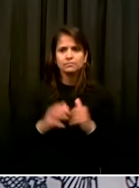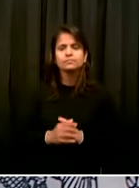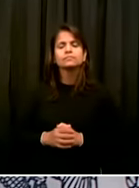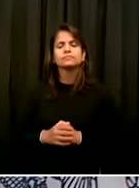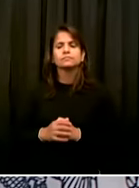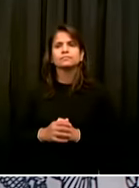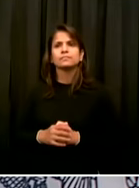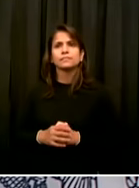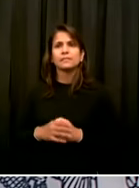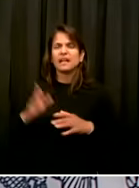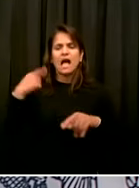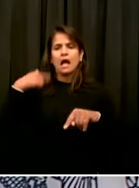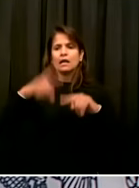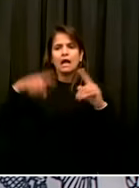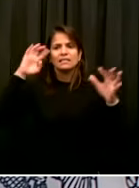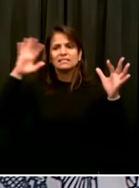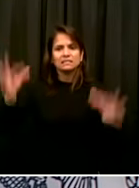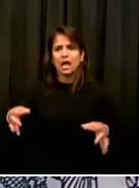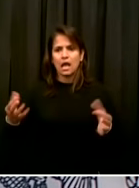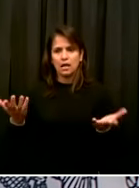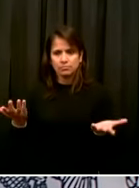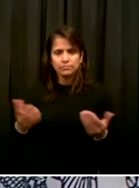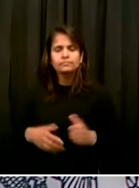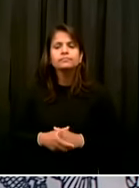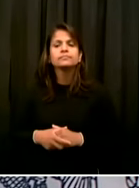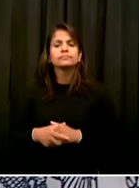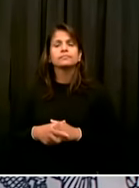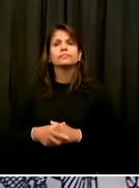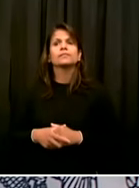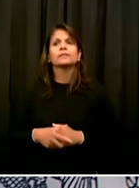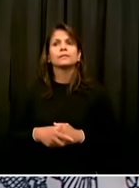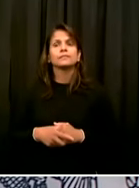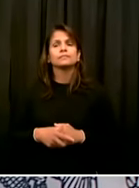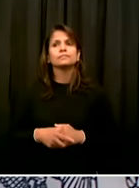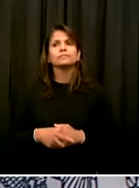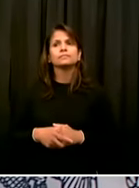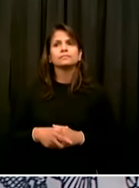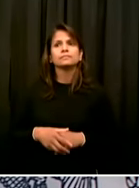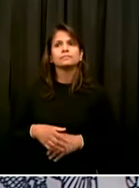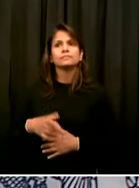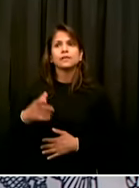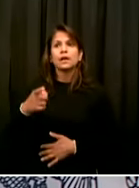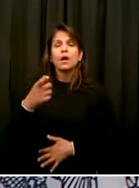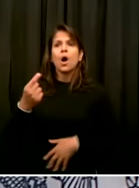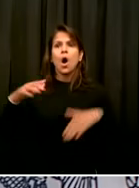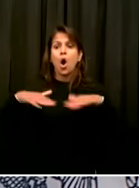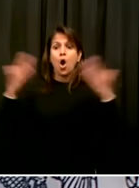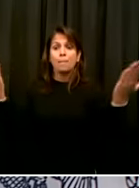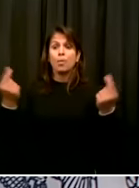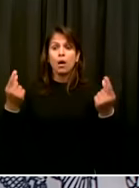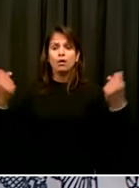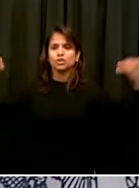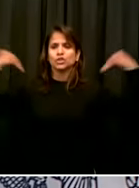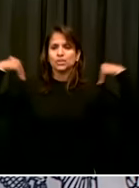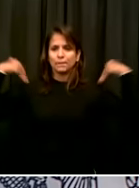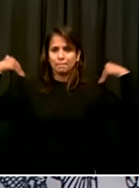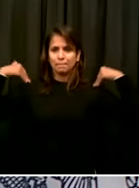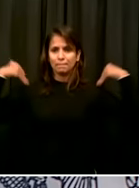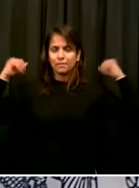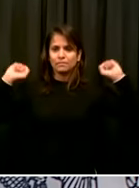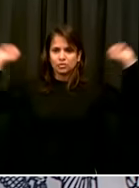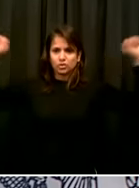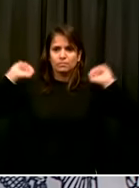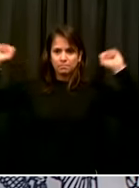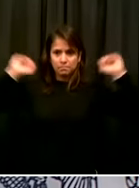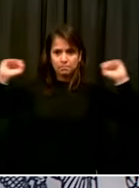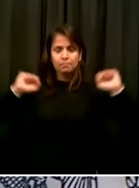do with the opening of gyms. I know the governor said that gyms could reopen and that they could reopen as early